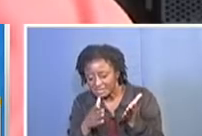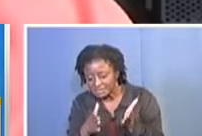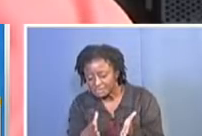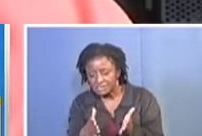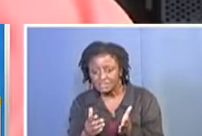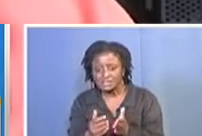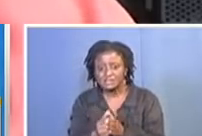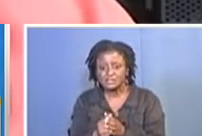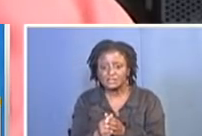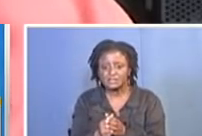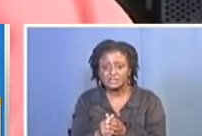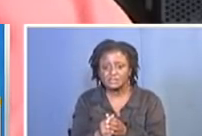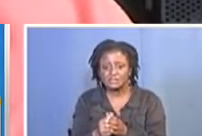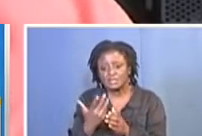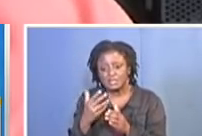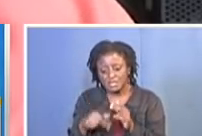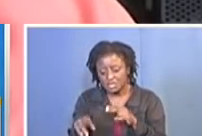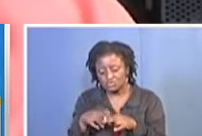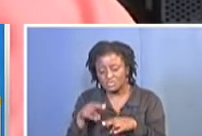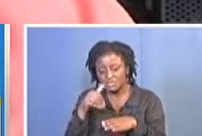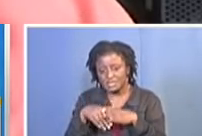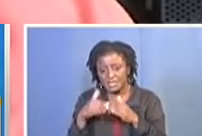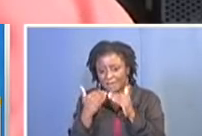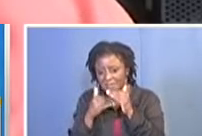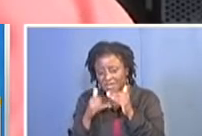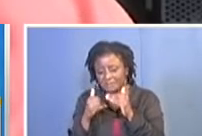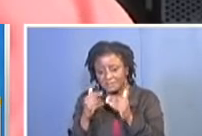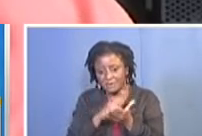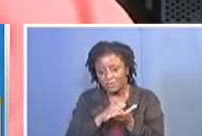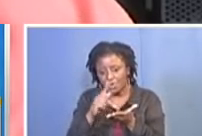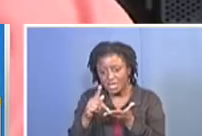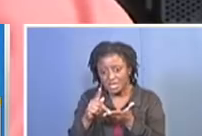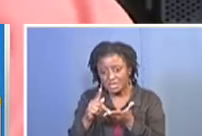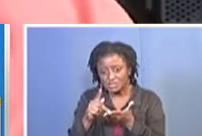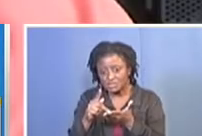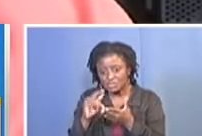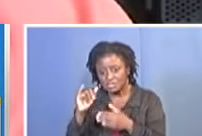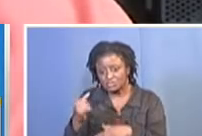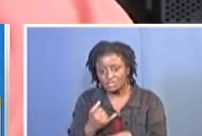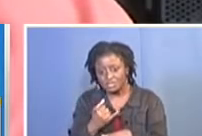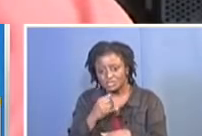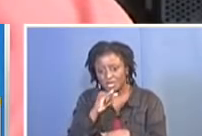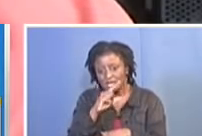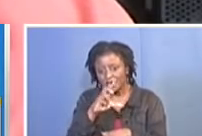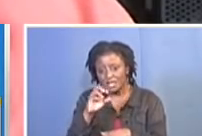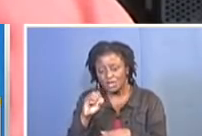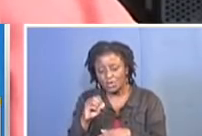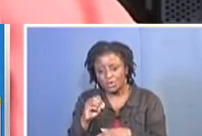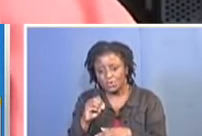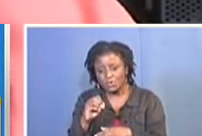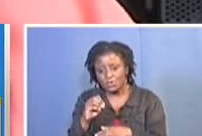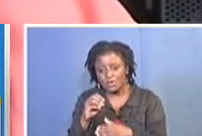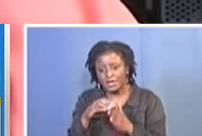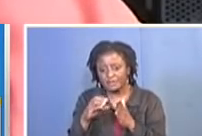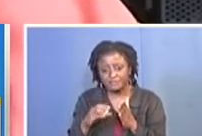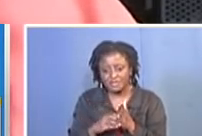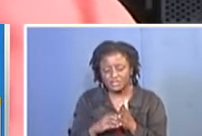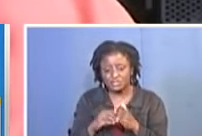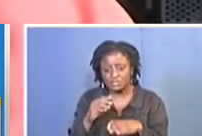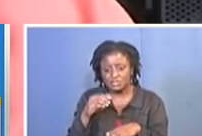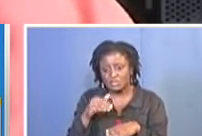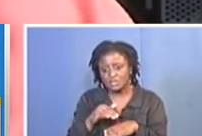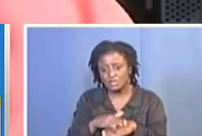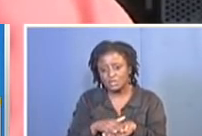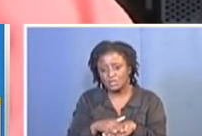the increase in the minimum wage, to deal with the adoption of the ILO Convention 190, sexual harassment in the workplace. All of these various initiatives